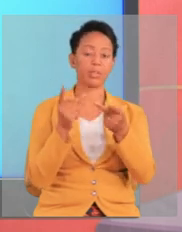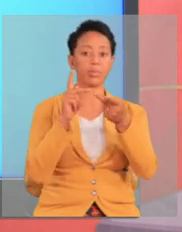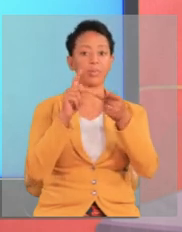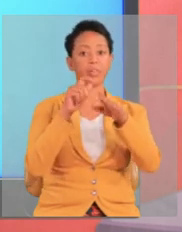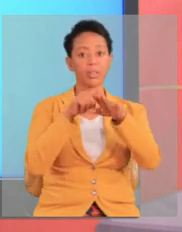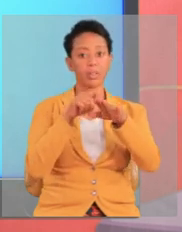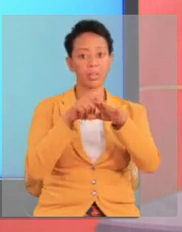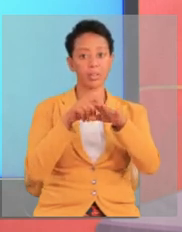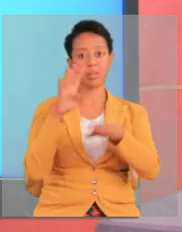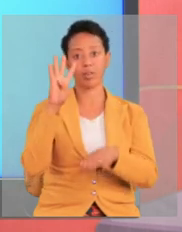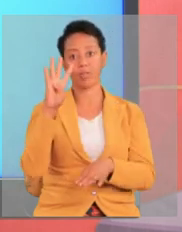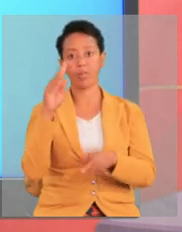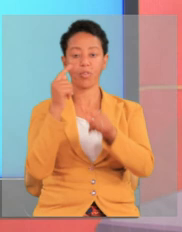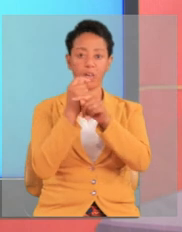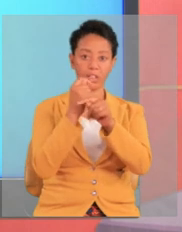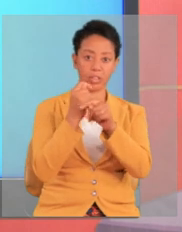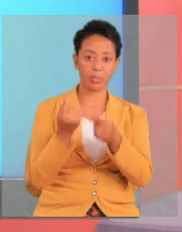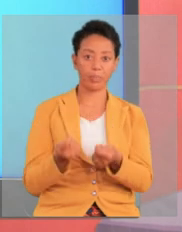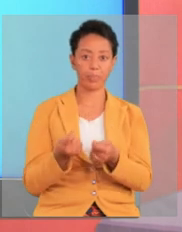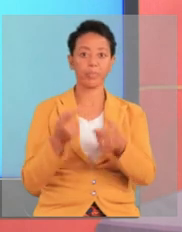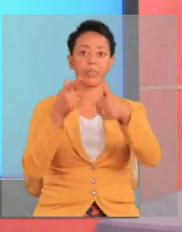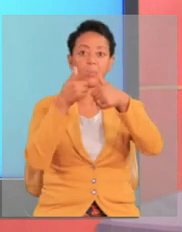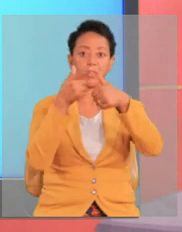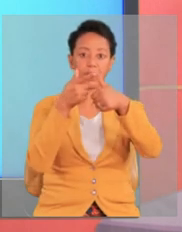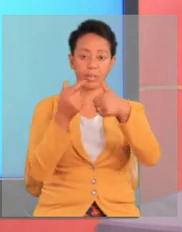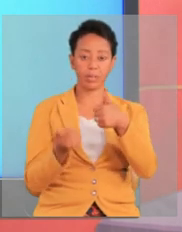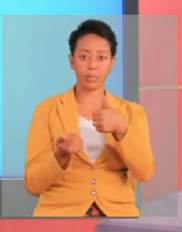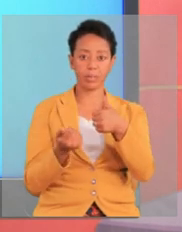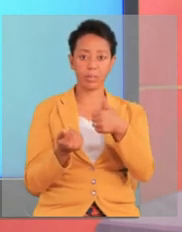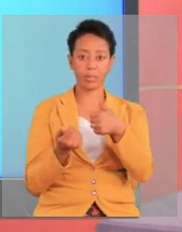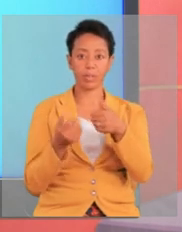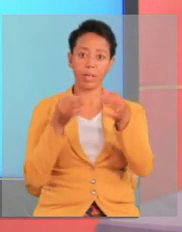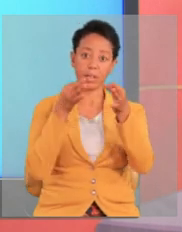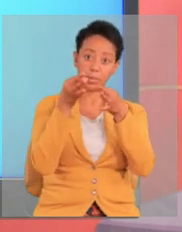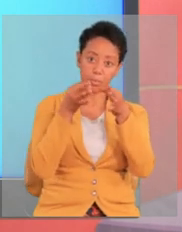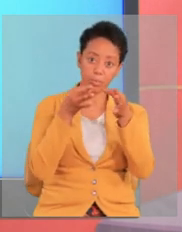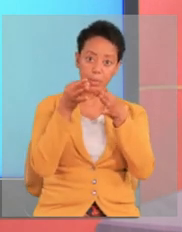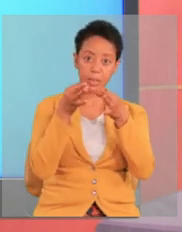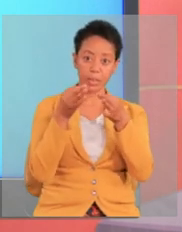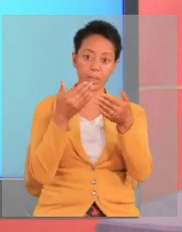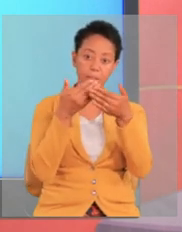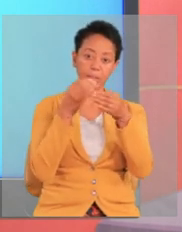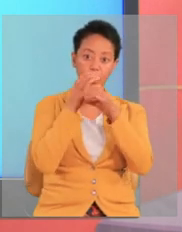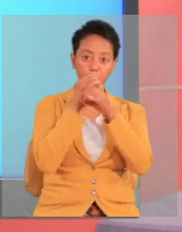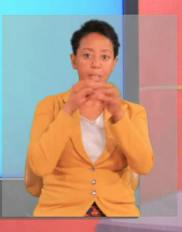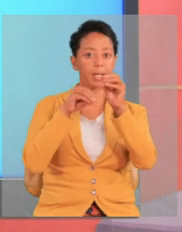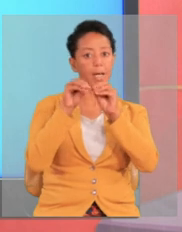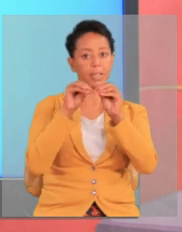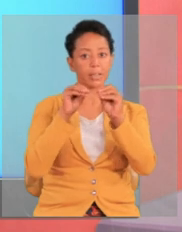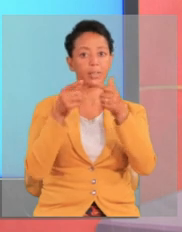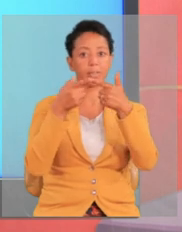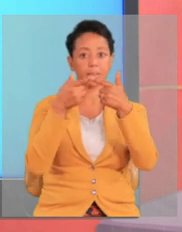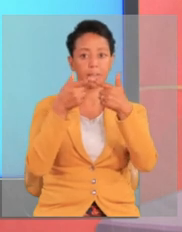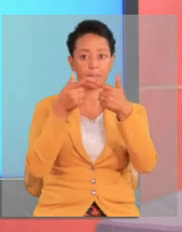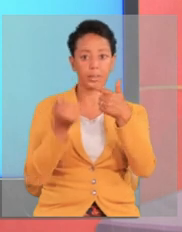has 4 functions. The first one is just to express recently completed action. The